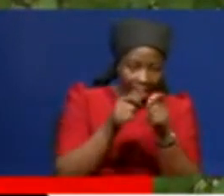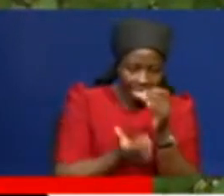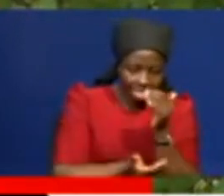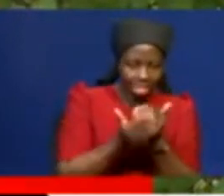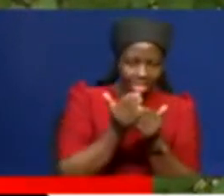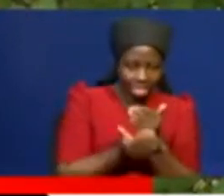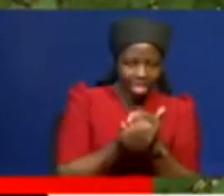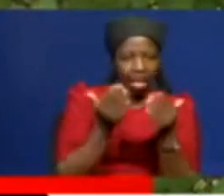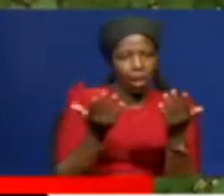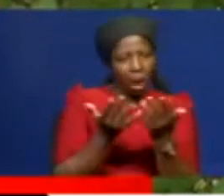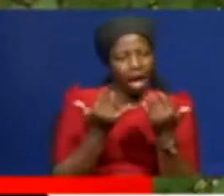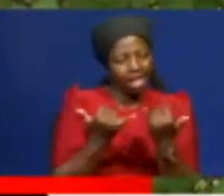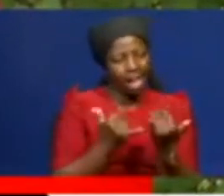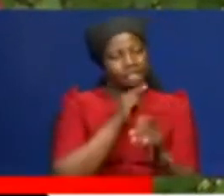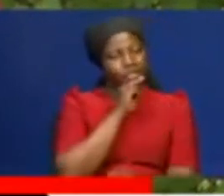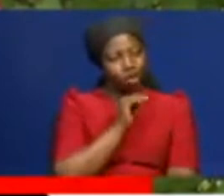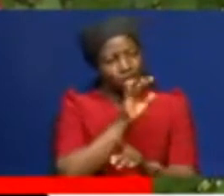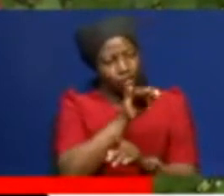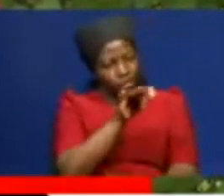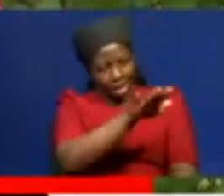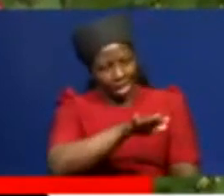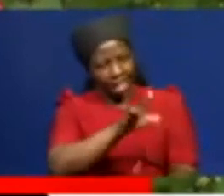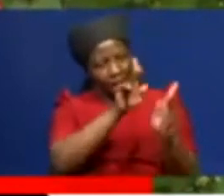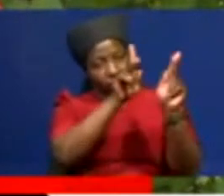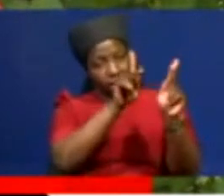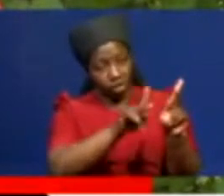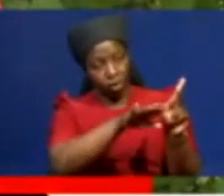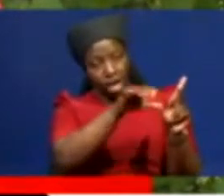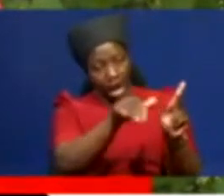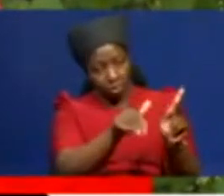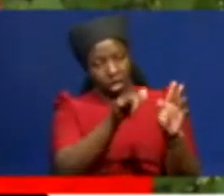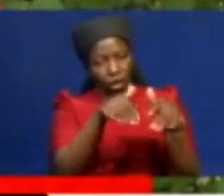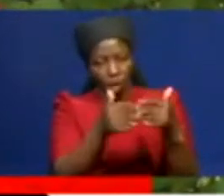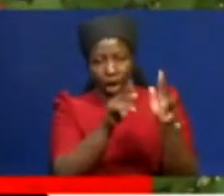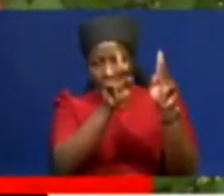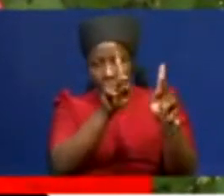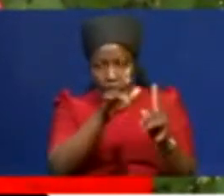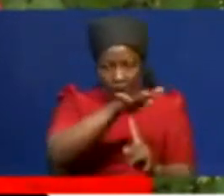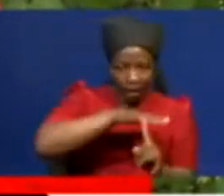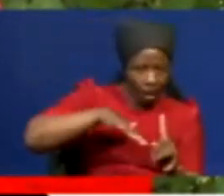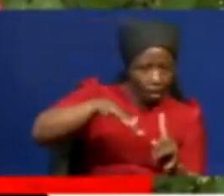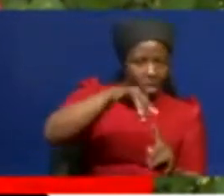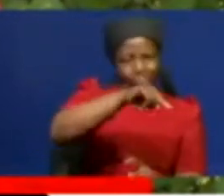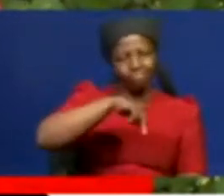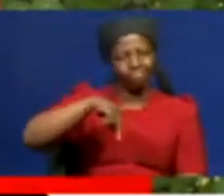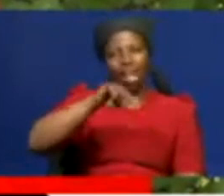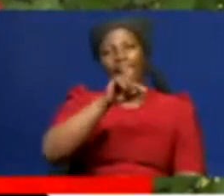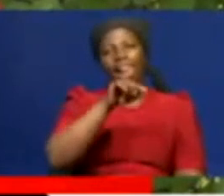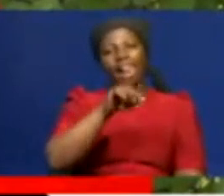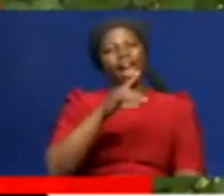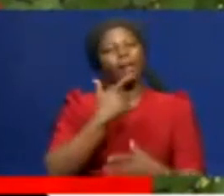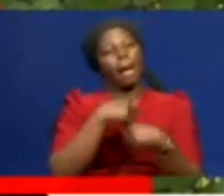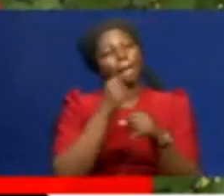whereby we get young boys from within Kisumu County or Kisumu and its environs. Mm-hmm. To keep them